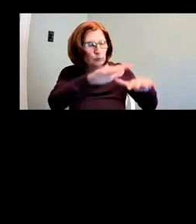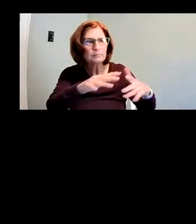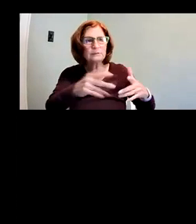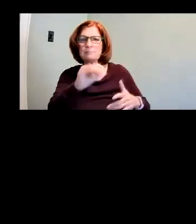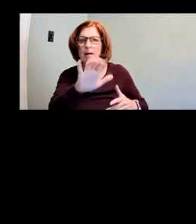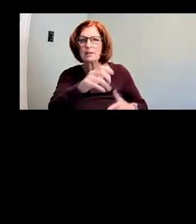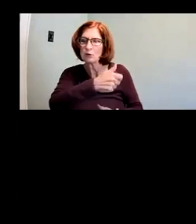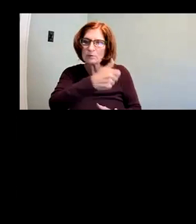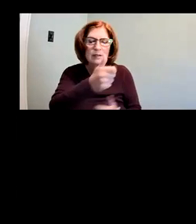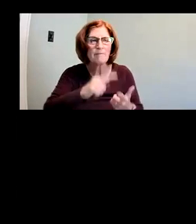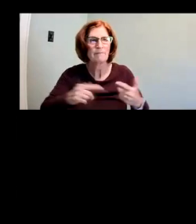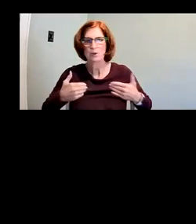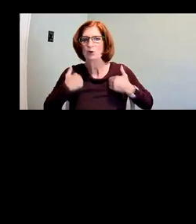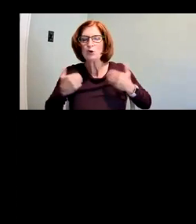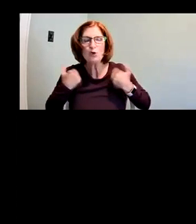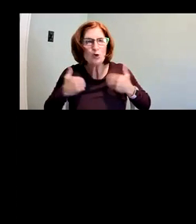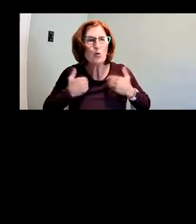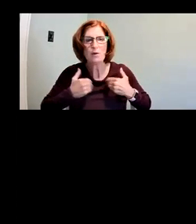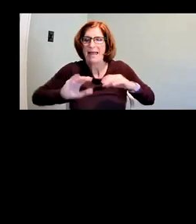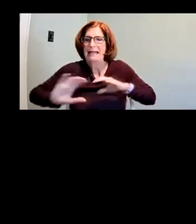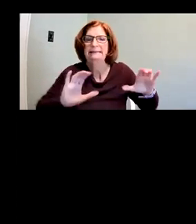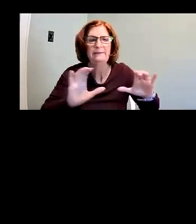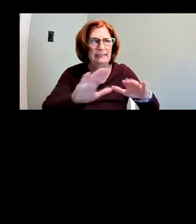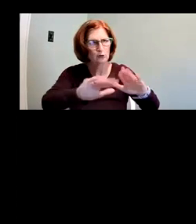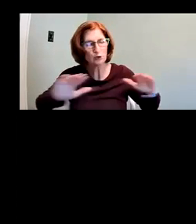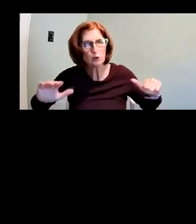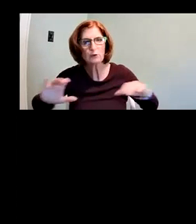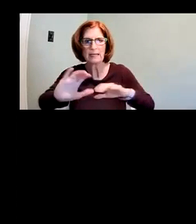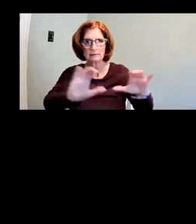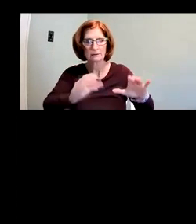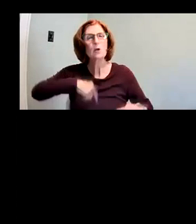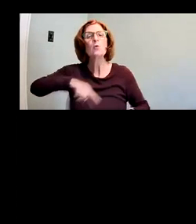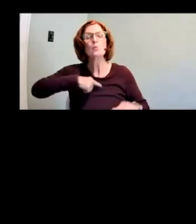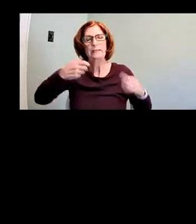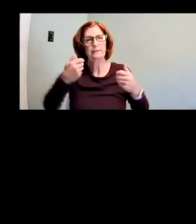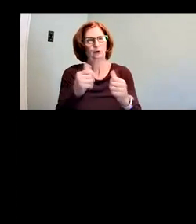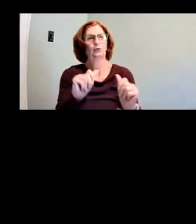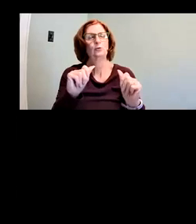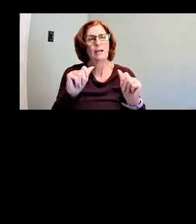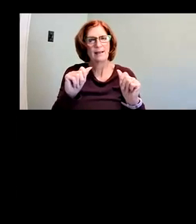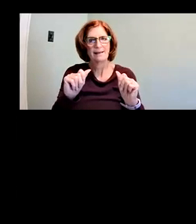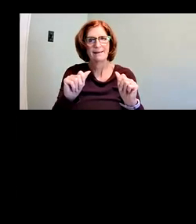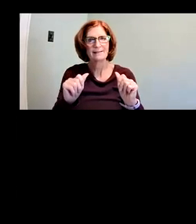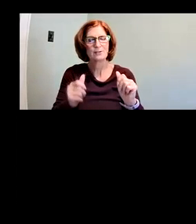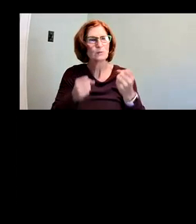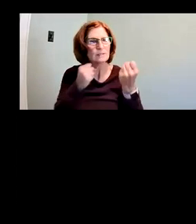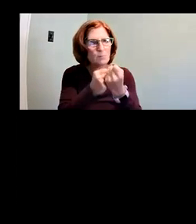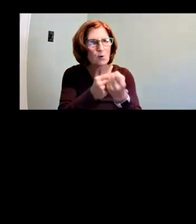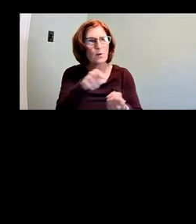transportation, youth and children programming, so that we can try to move out of this